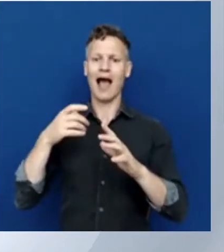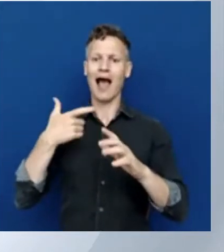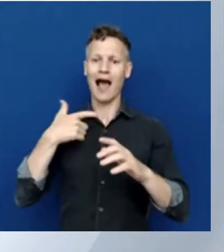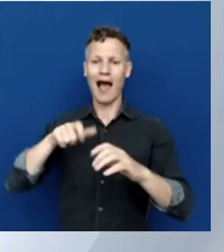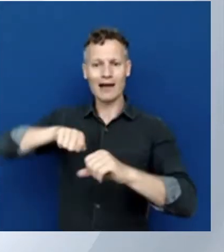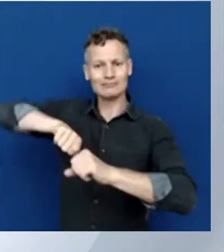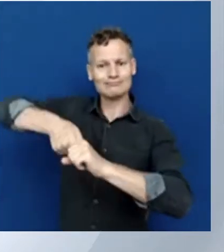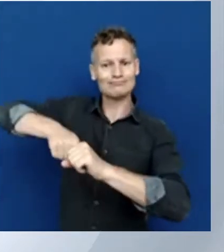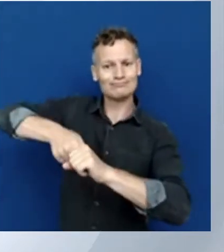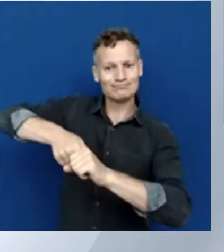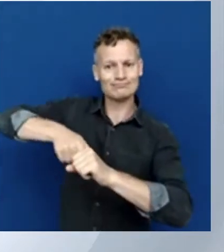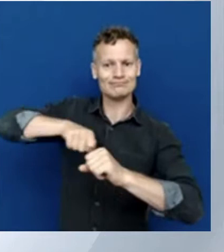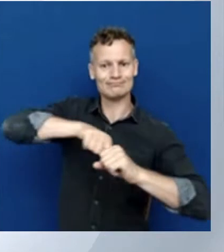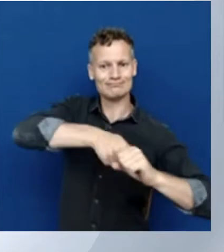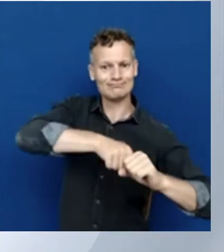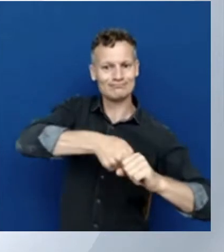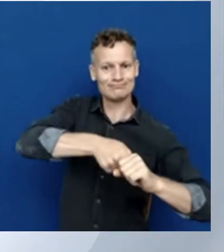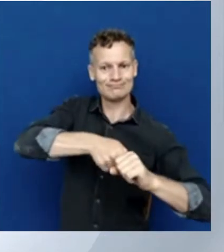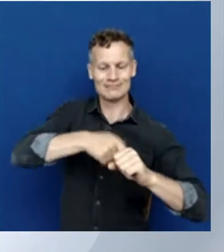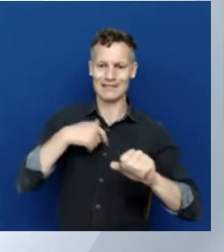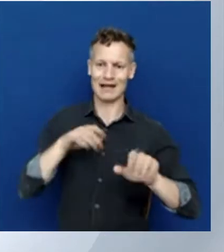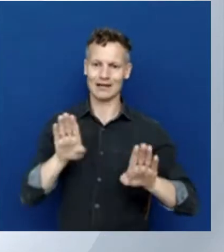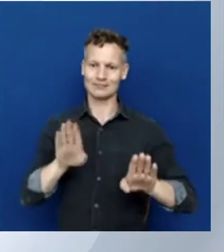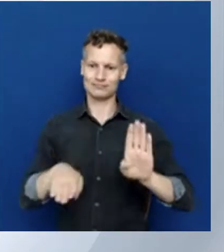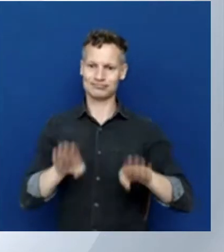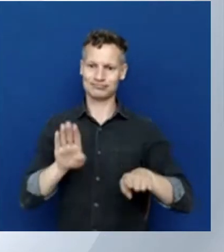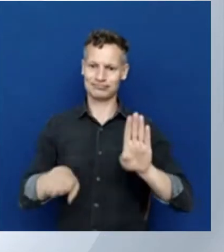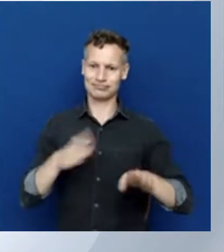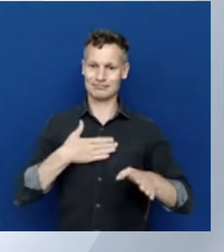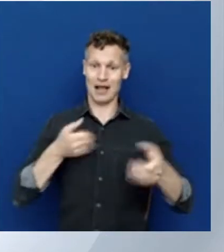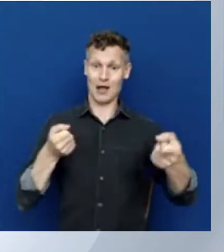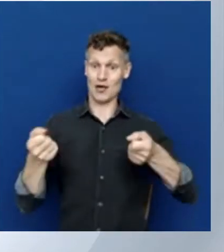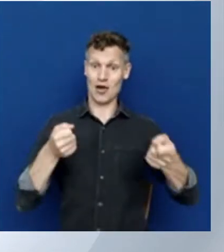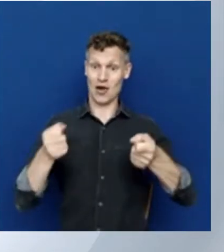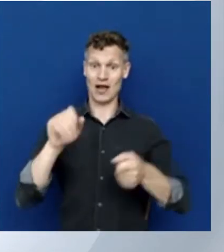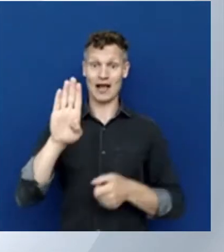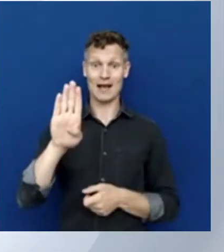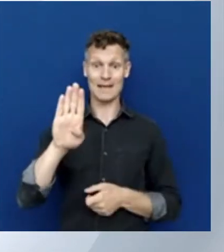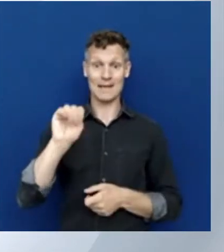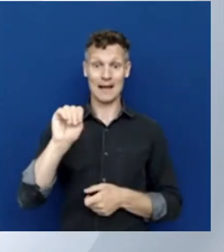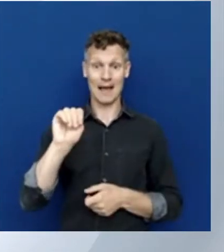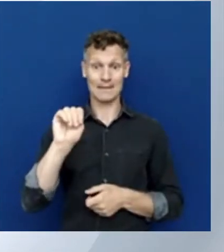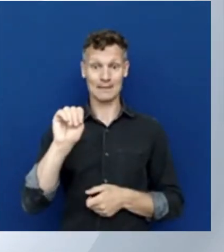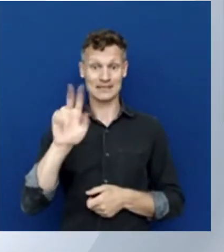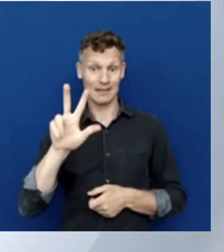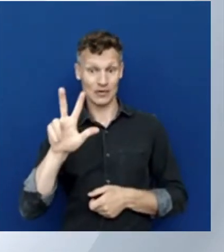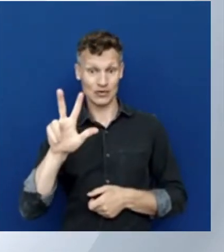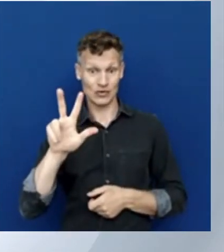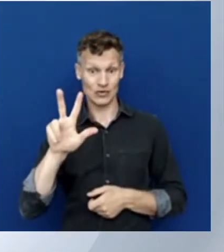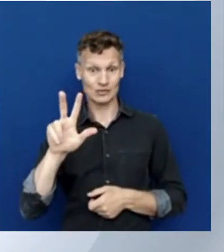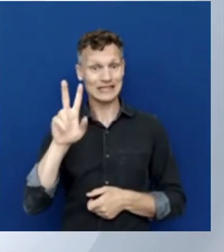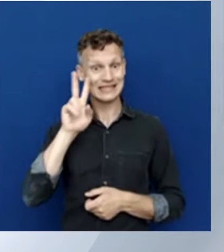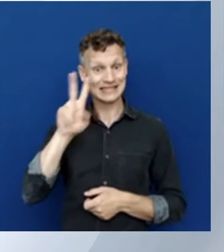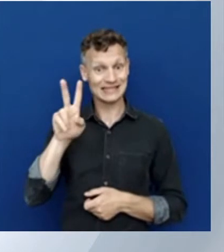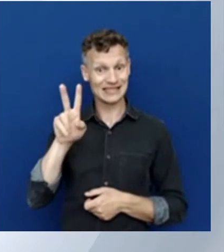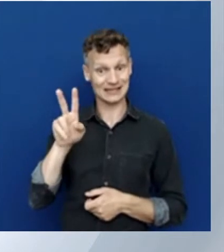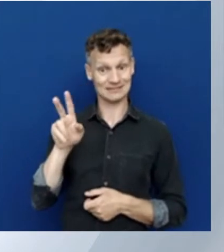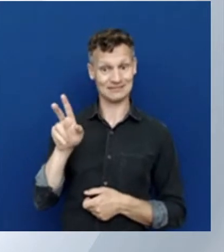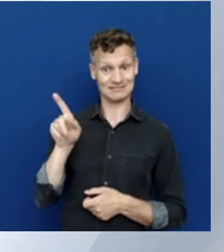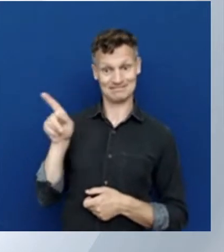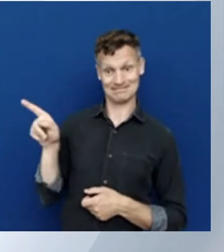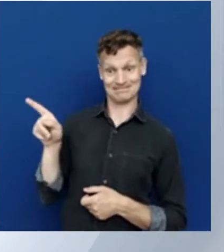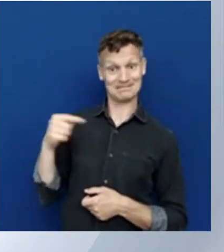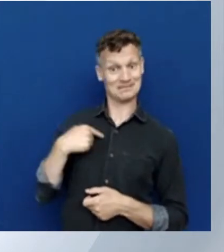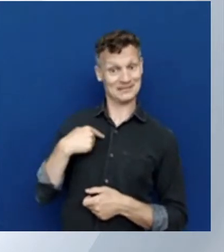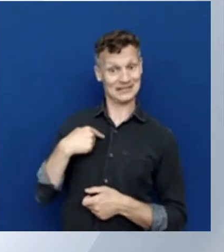once. Really, I make a plan. You can see here, this is me, and I also bolt on.